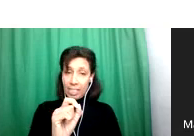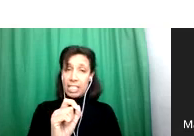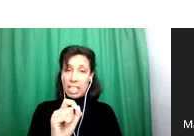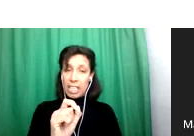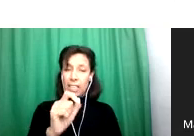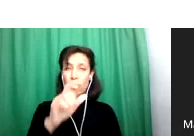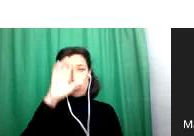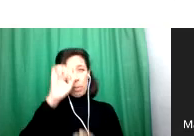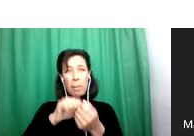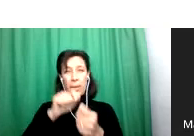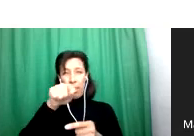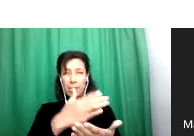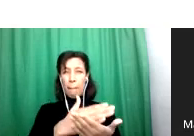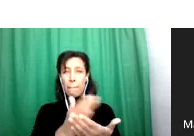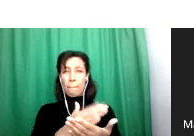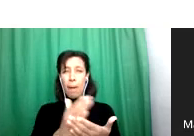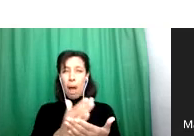Obviously, it's a